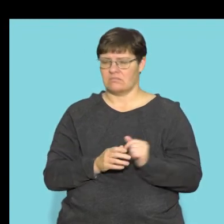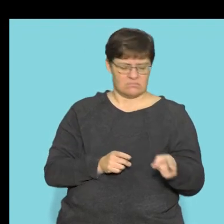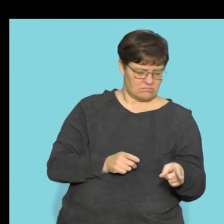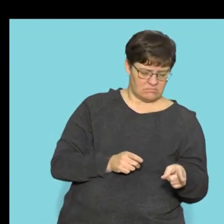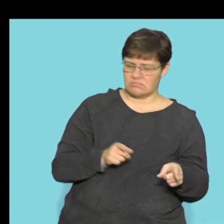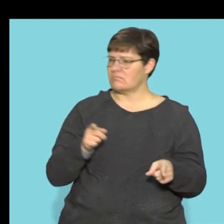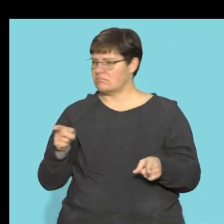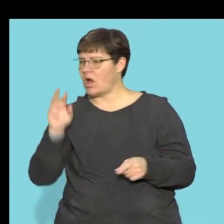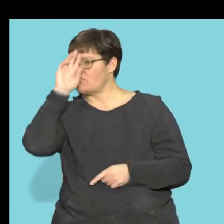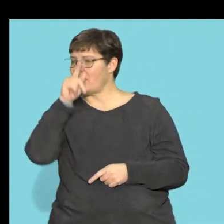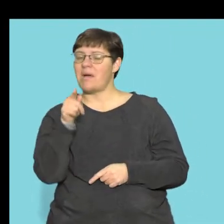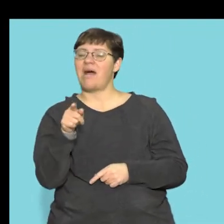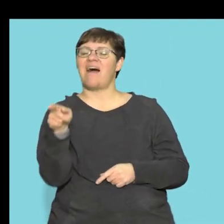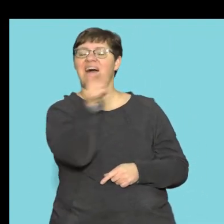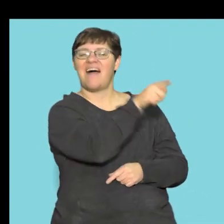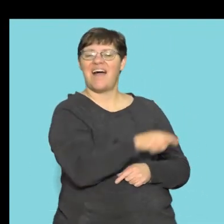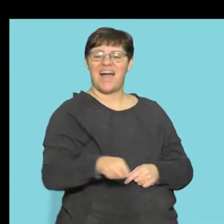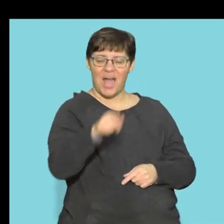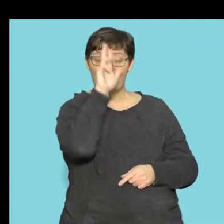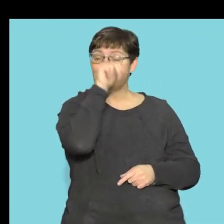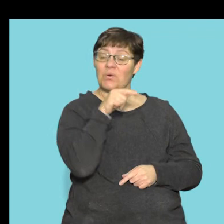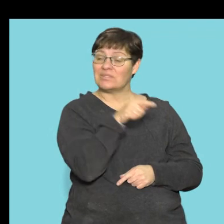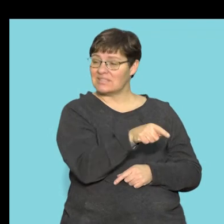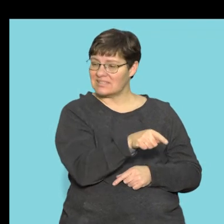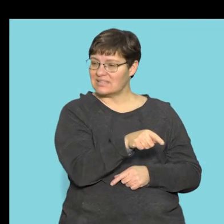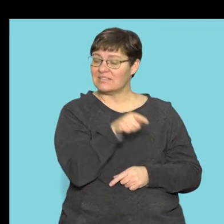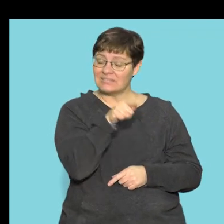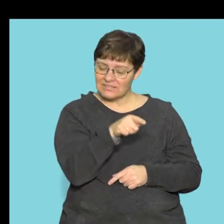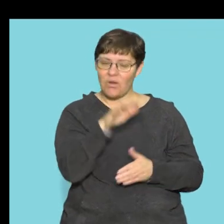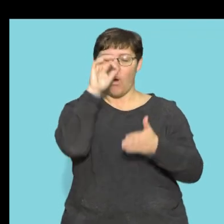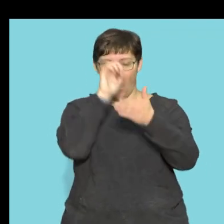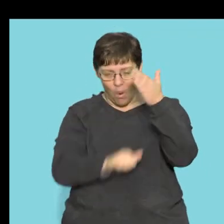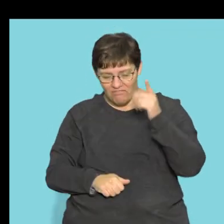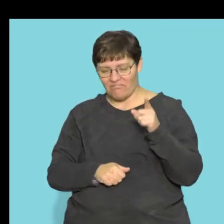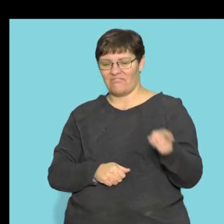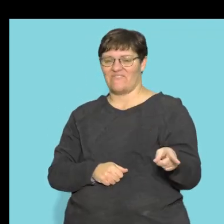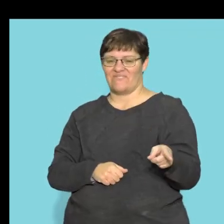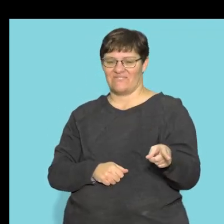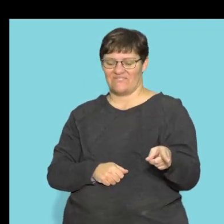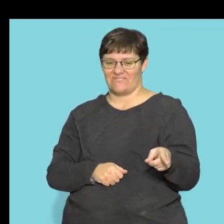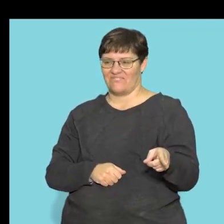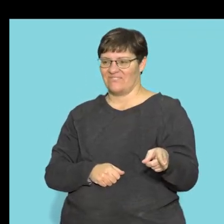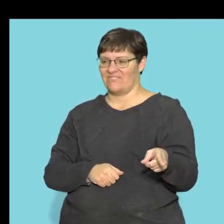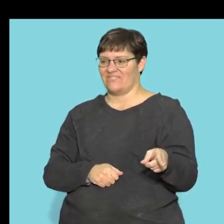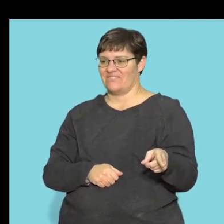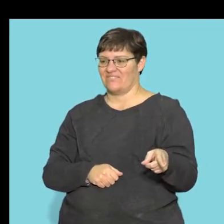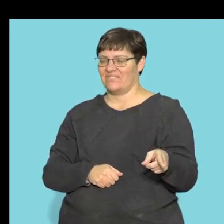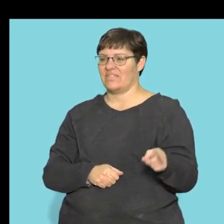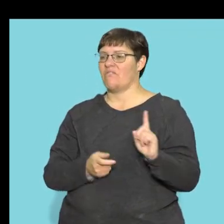now that I'm seeing this, I remember that I was actually supposed to minus this